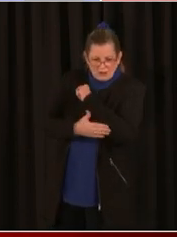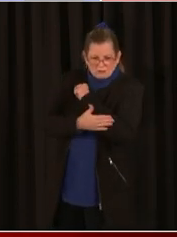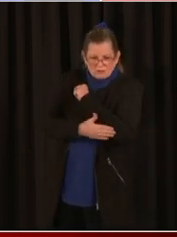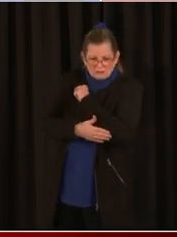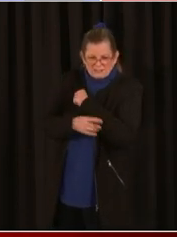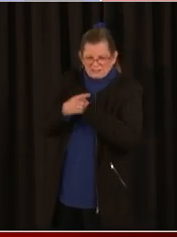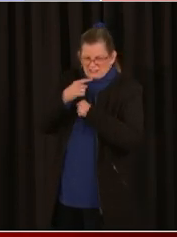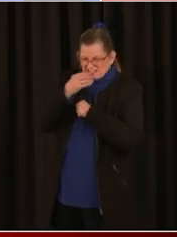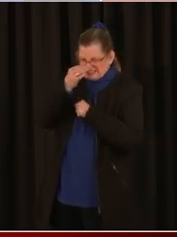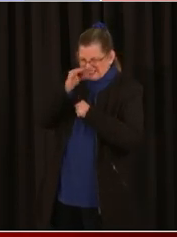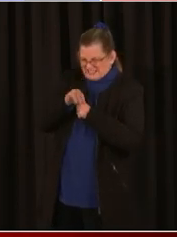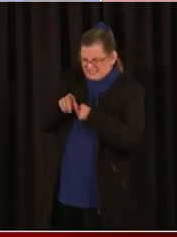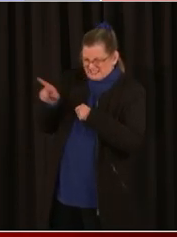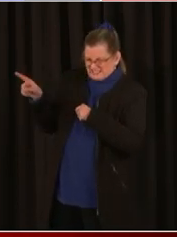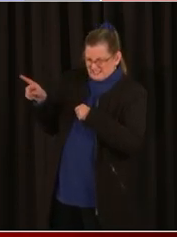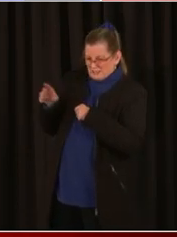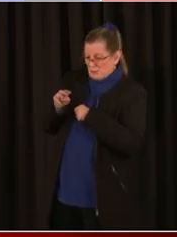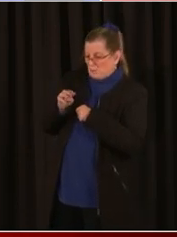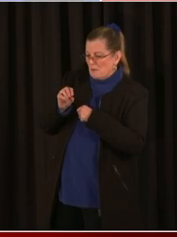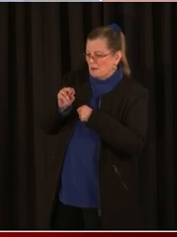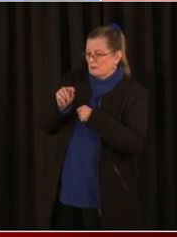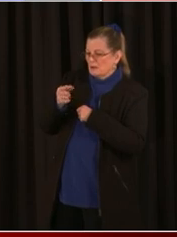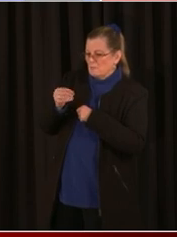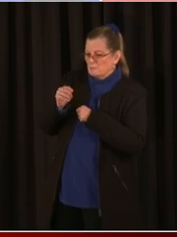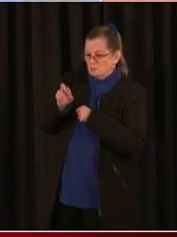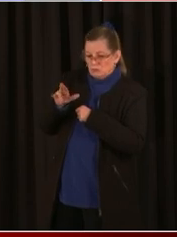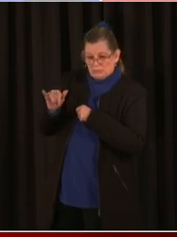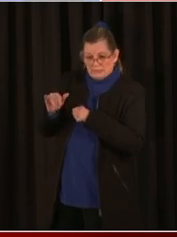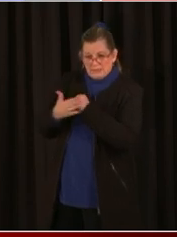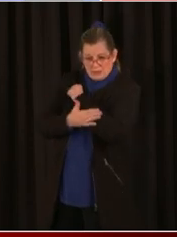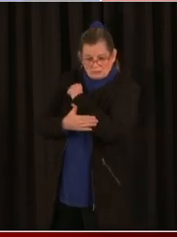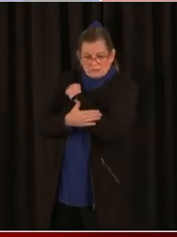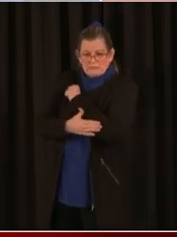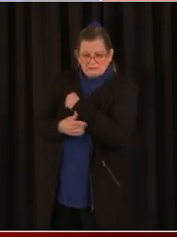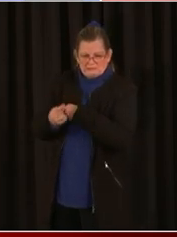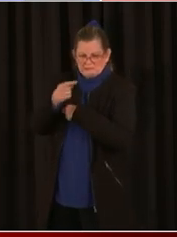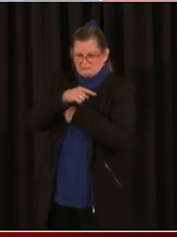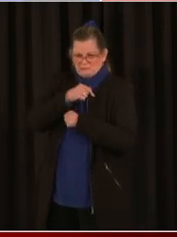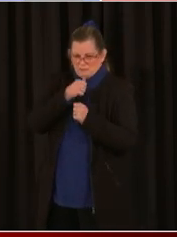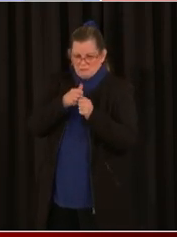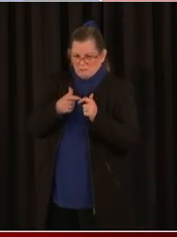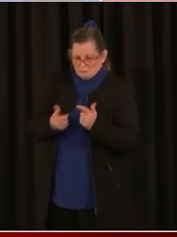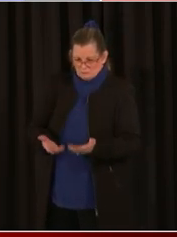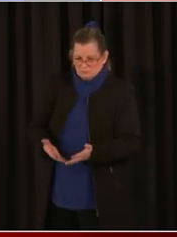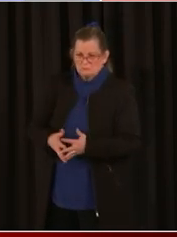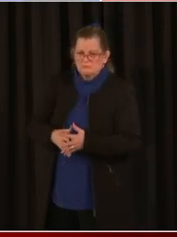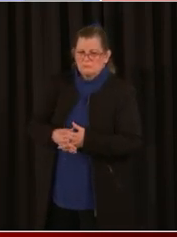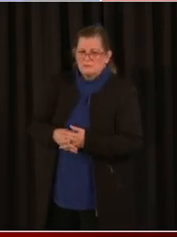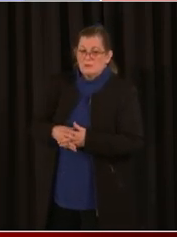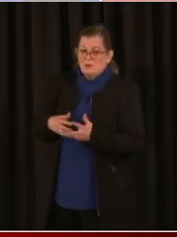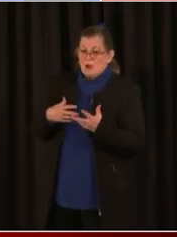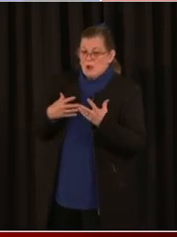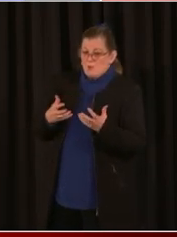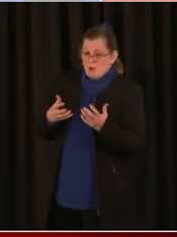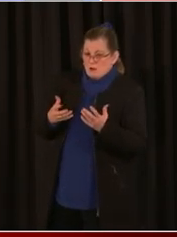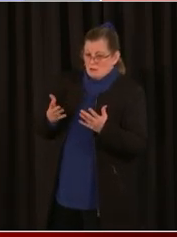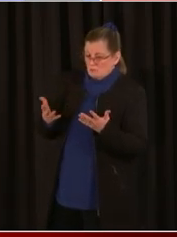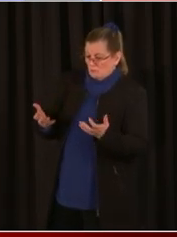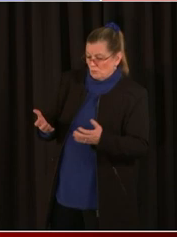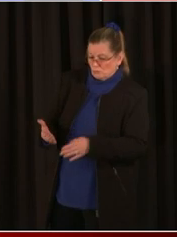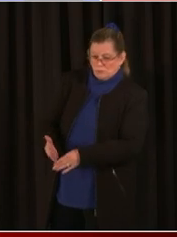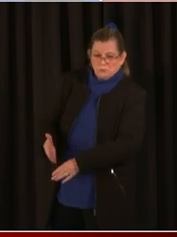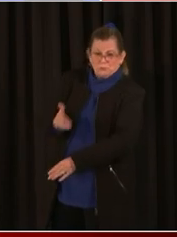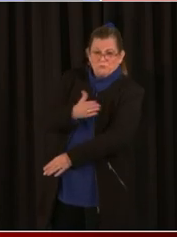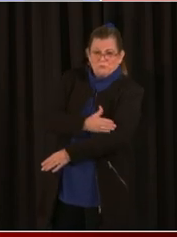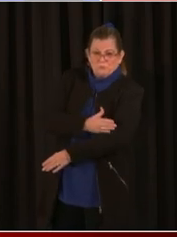had something as broad as what we're doing, although I think we actually improved on what Montgomery County is doing. The few